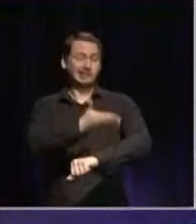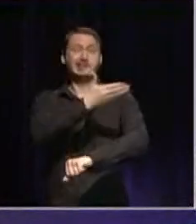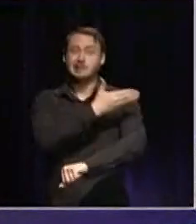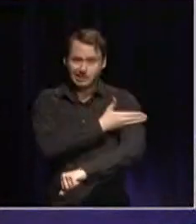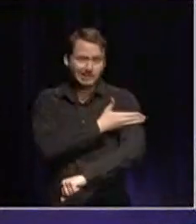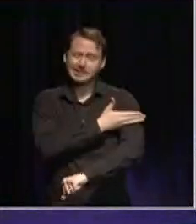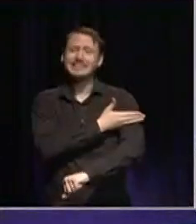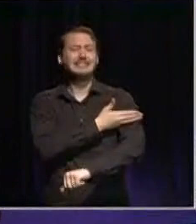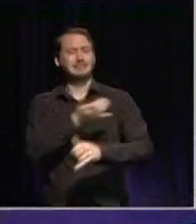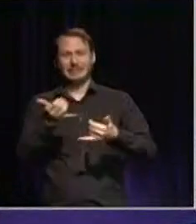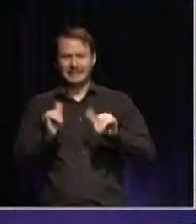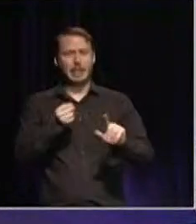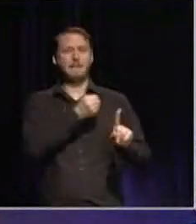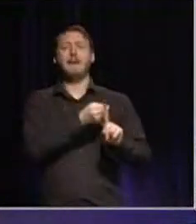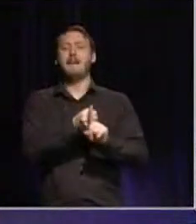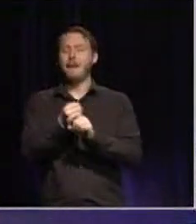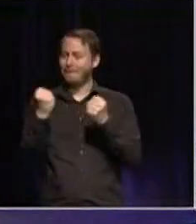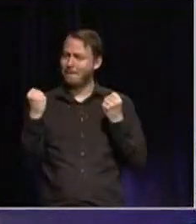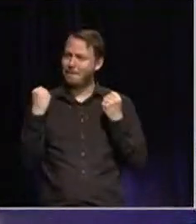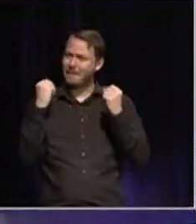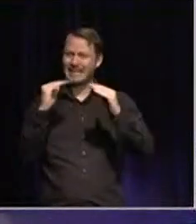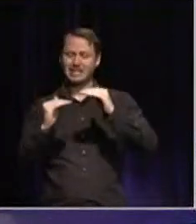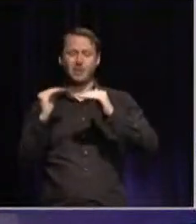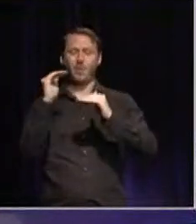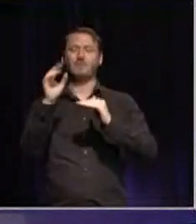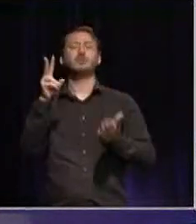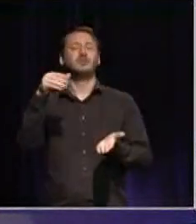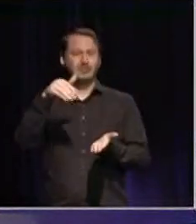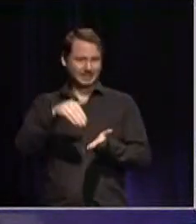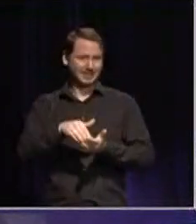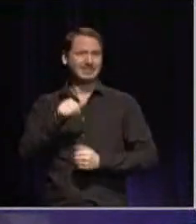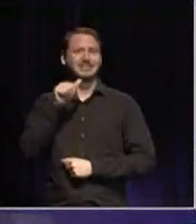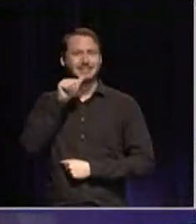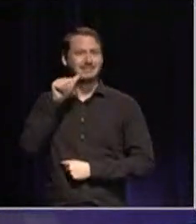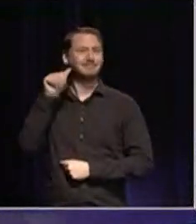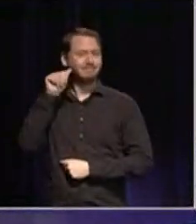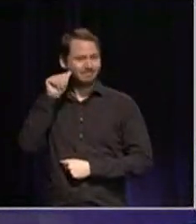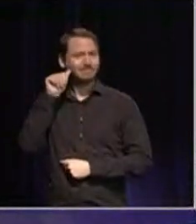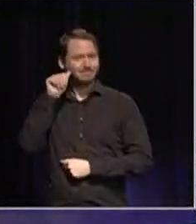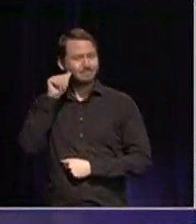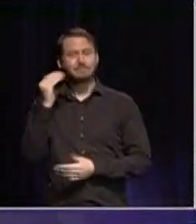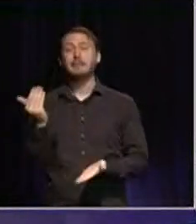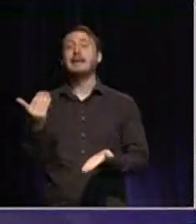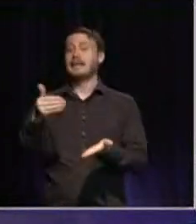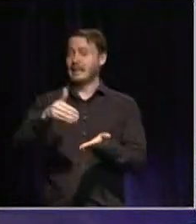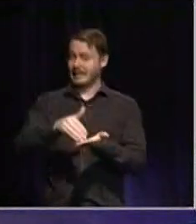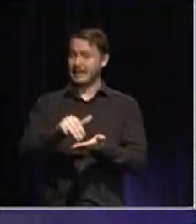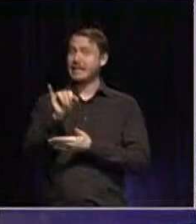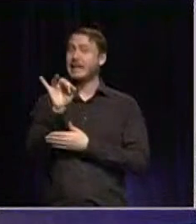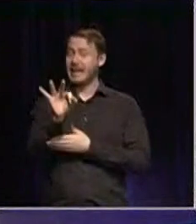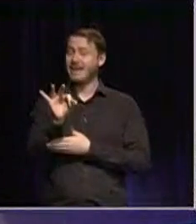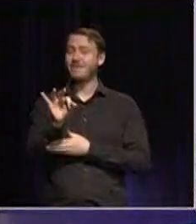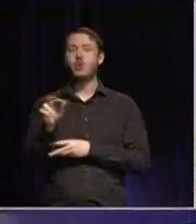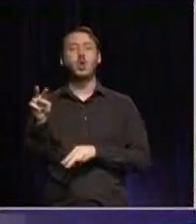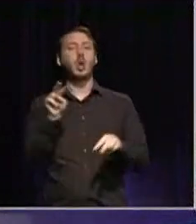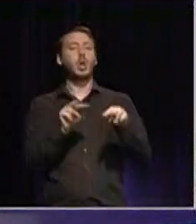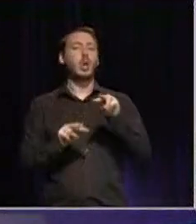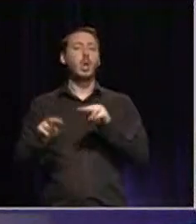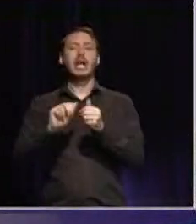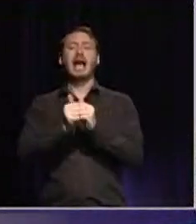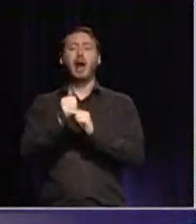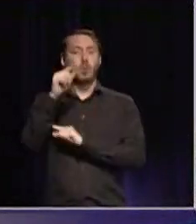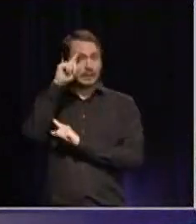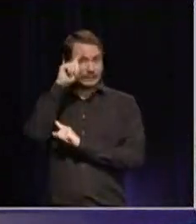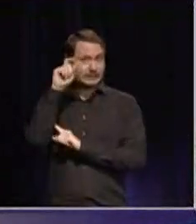of people that are getting it every day, over 2,000 just yesterday. And again, if you look at how we went through the